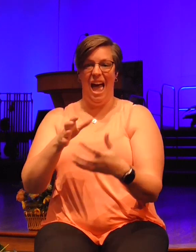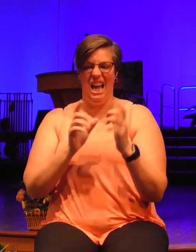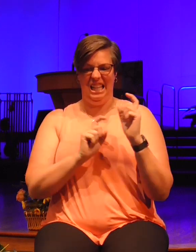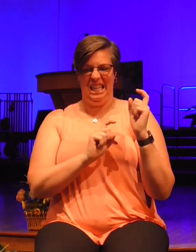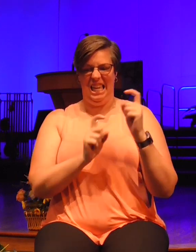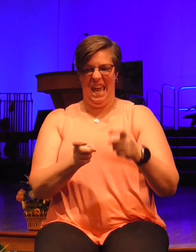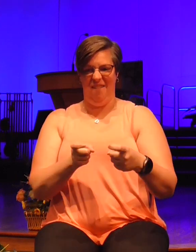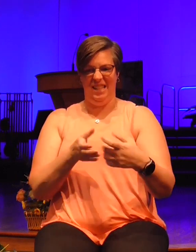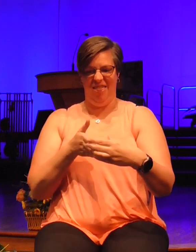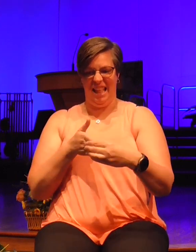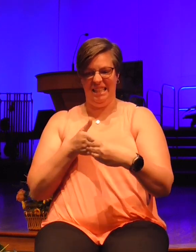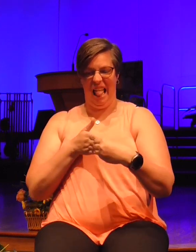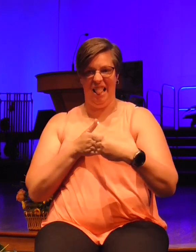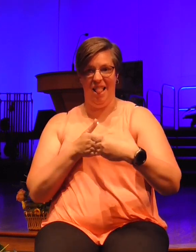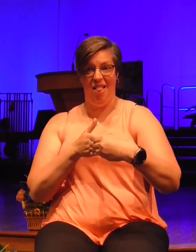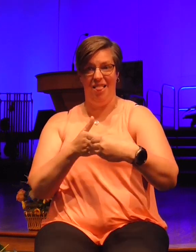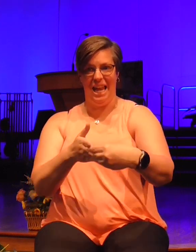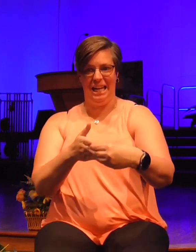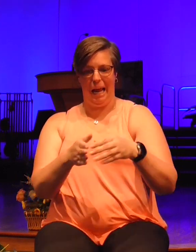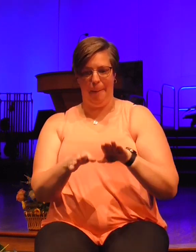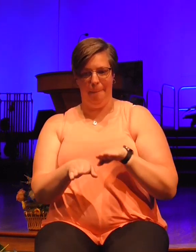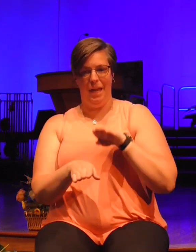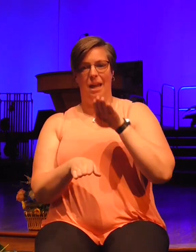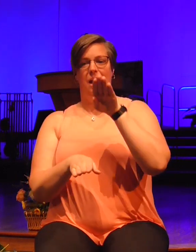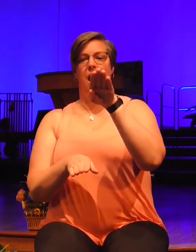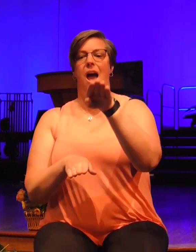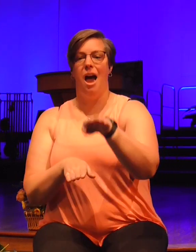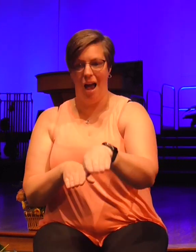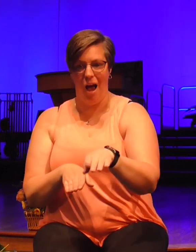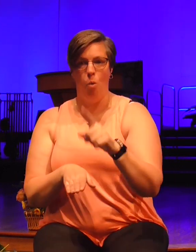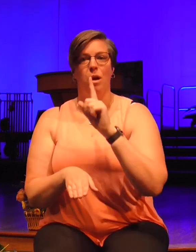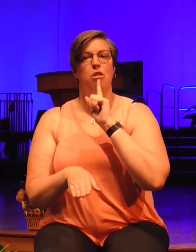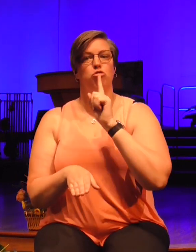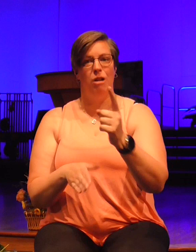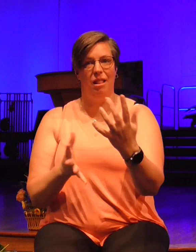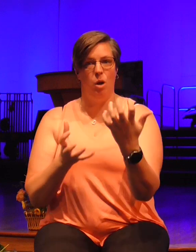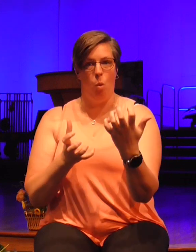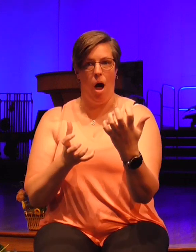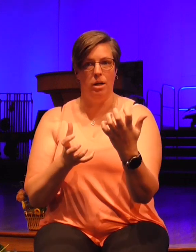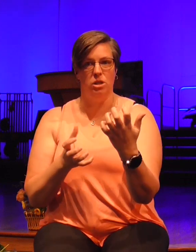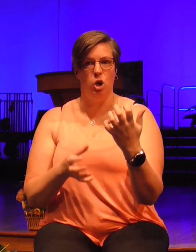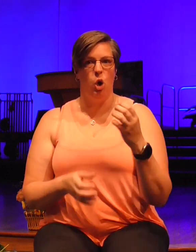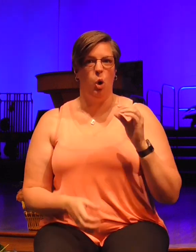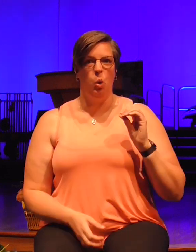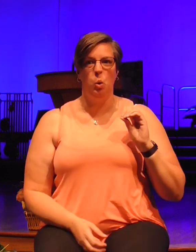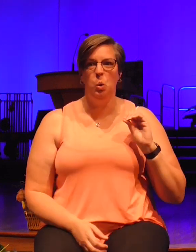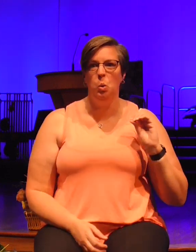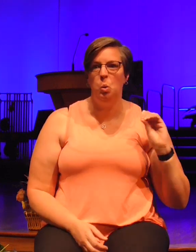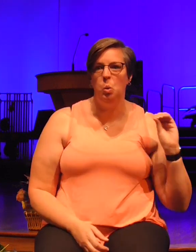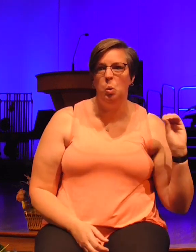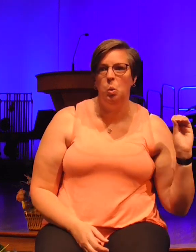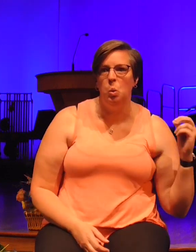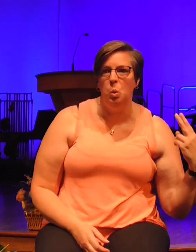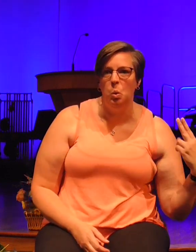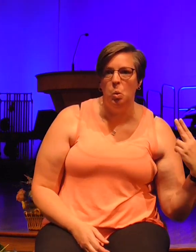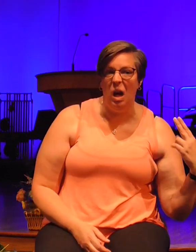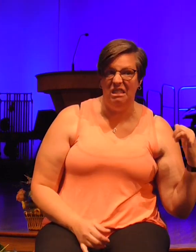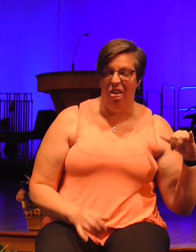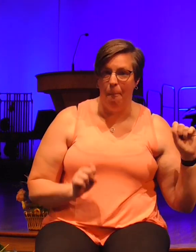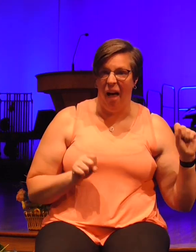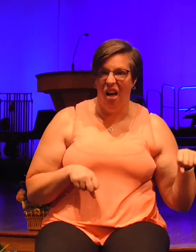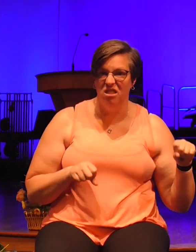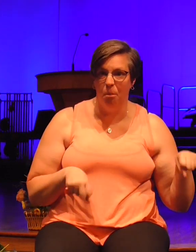gift that's leading me forward towards what it is I say I really want. Ooh, could that be possible? And upon